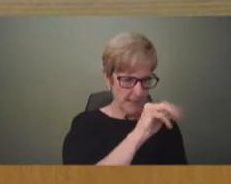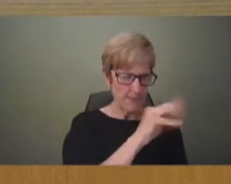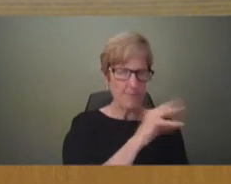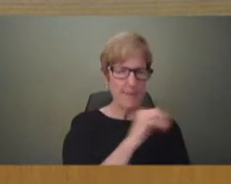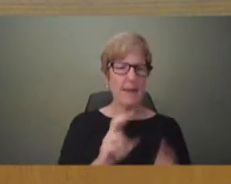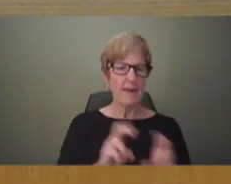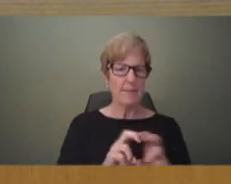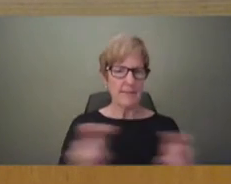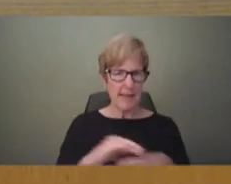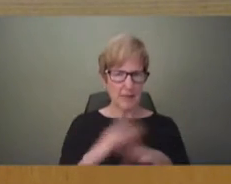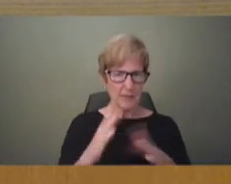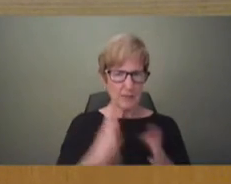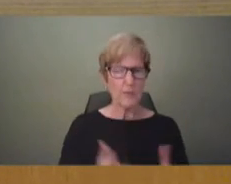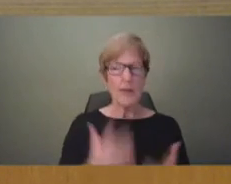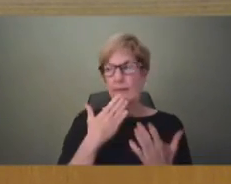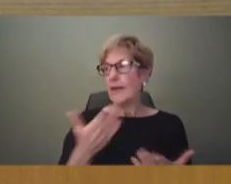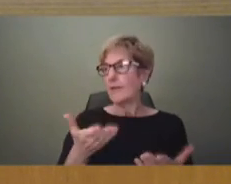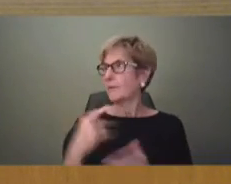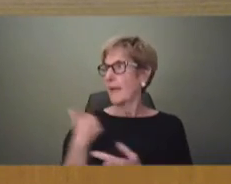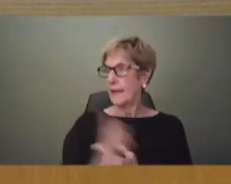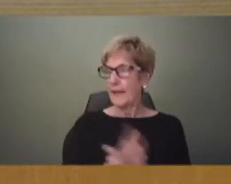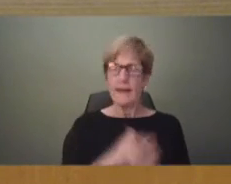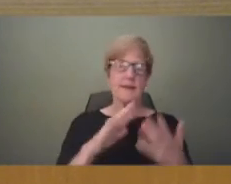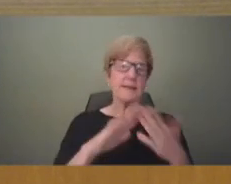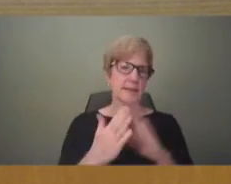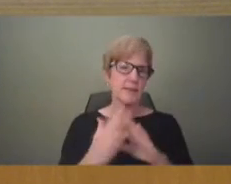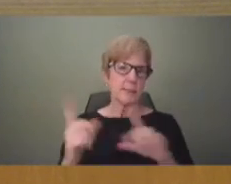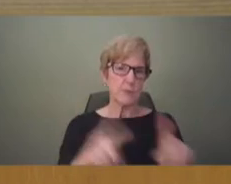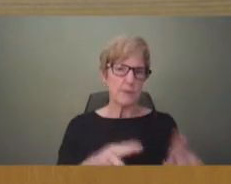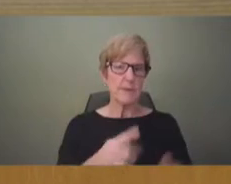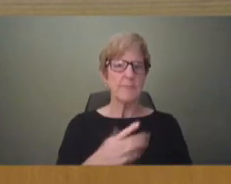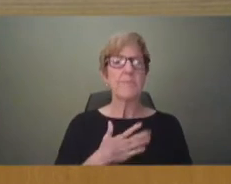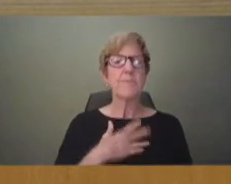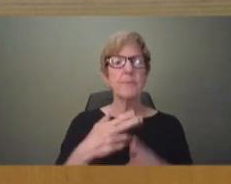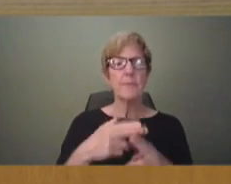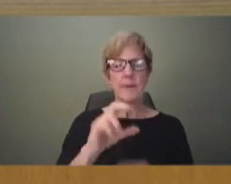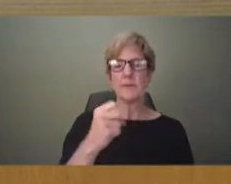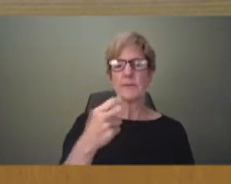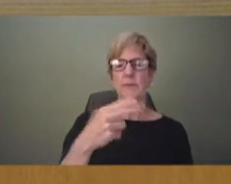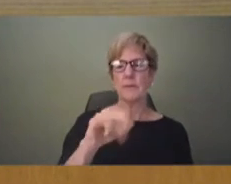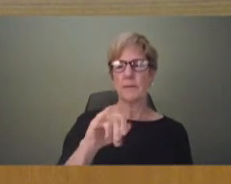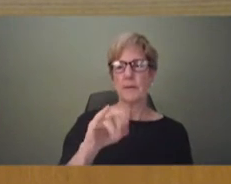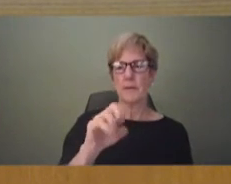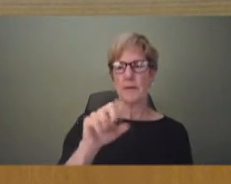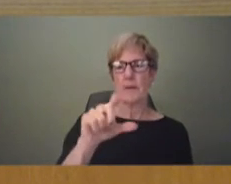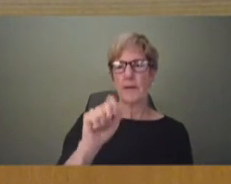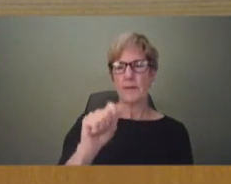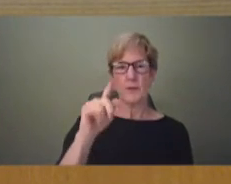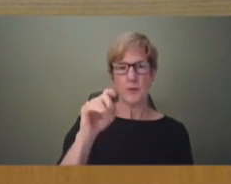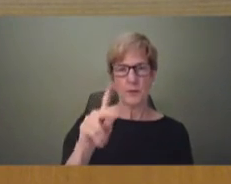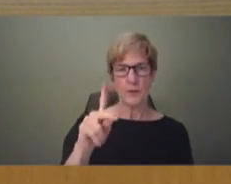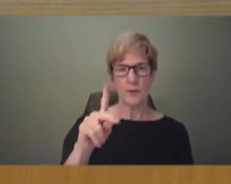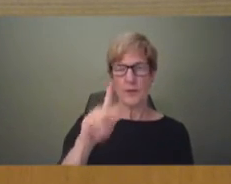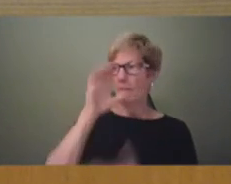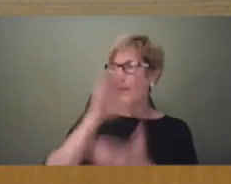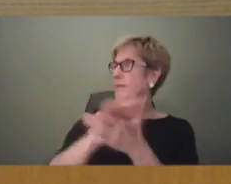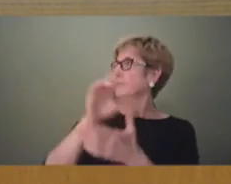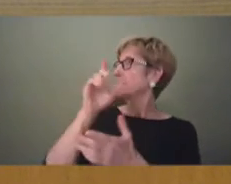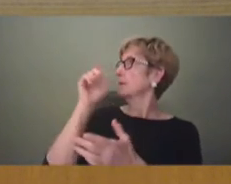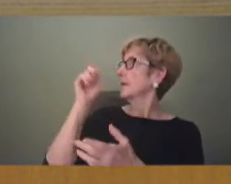letting us be here as the community my name is Sheila Clark and my husband is kingan Clark and he's sitting